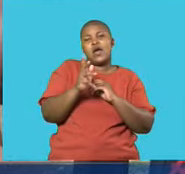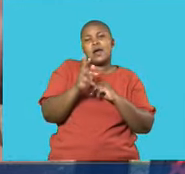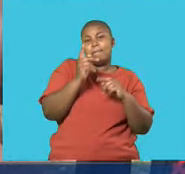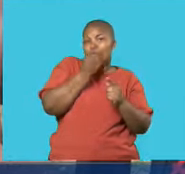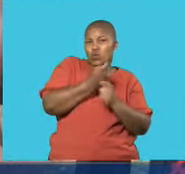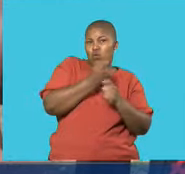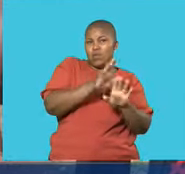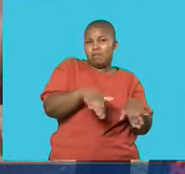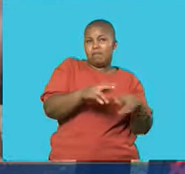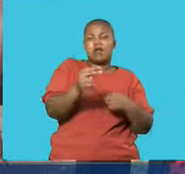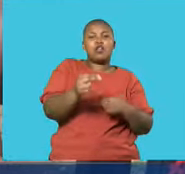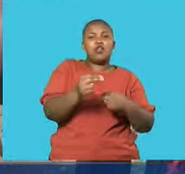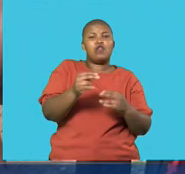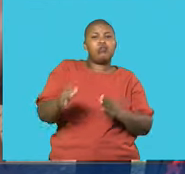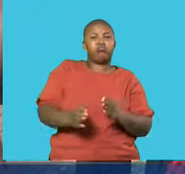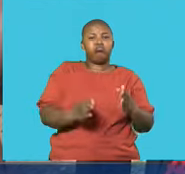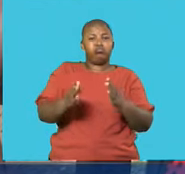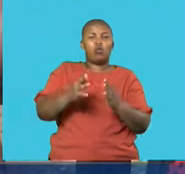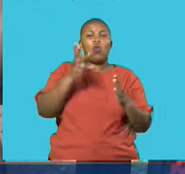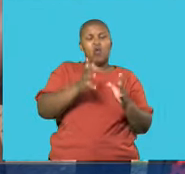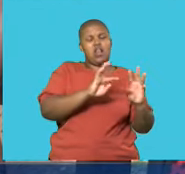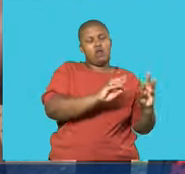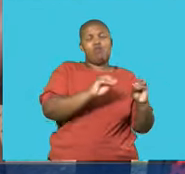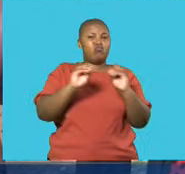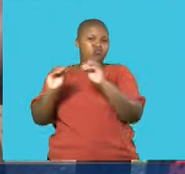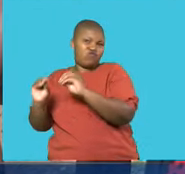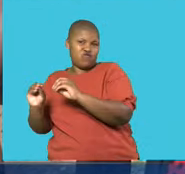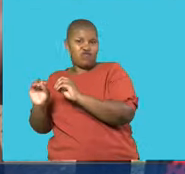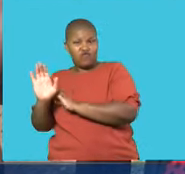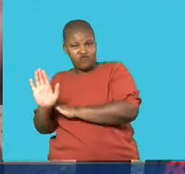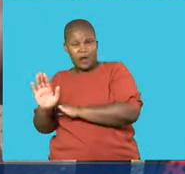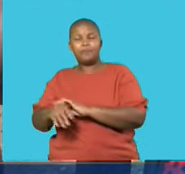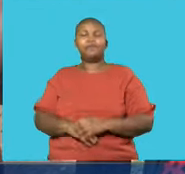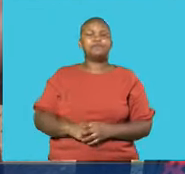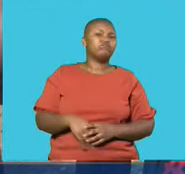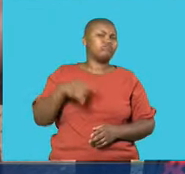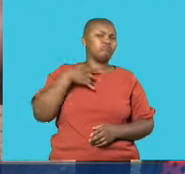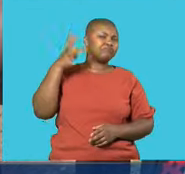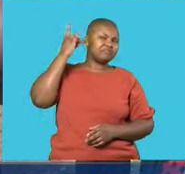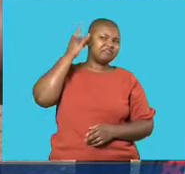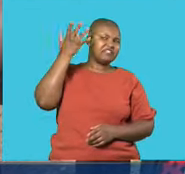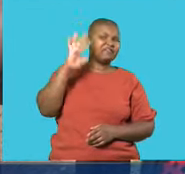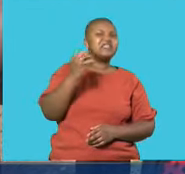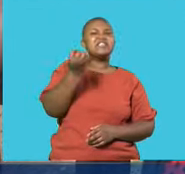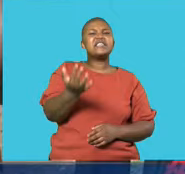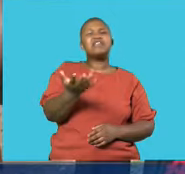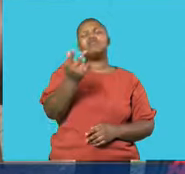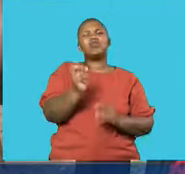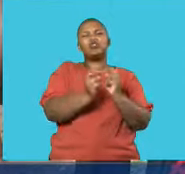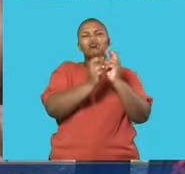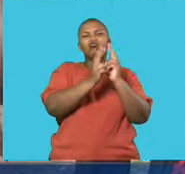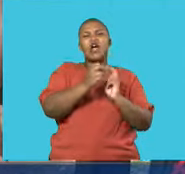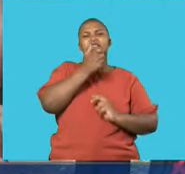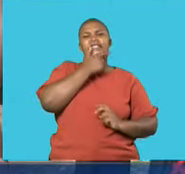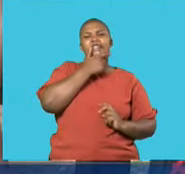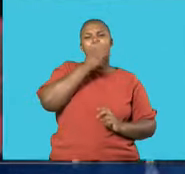informal settlements which are next to the flight line. They are going to be moved. I heard that they have been given a notice up until the 12th of December,